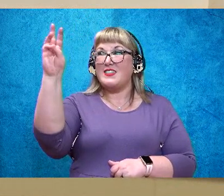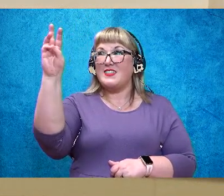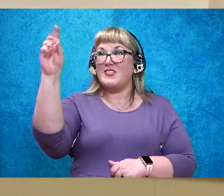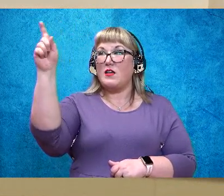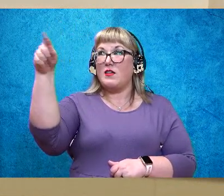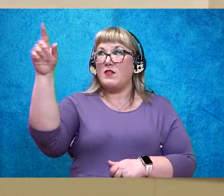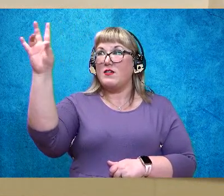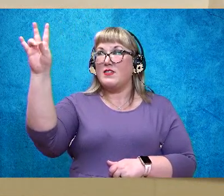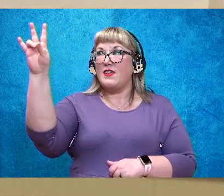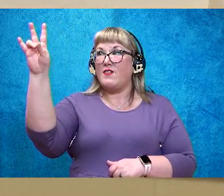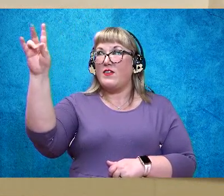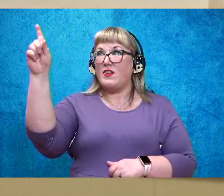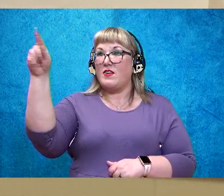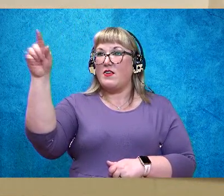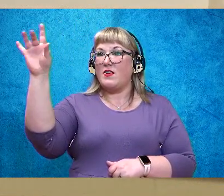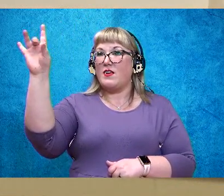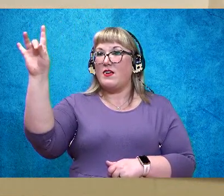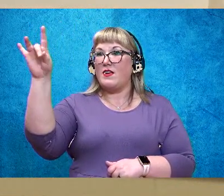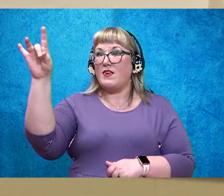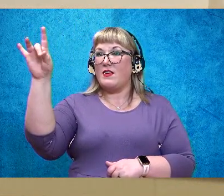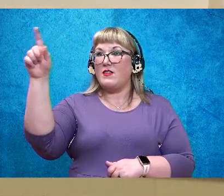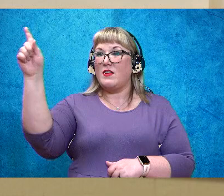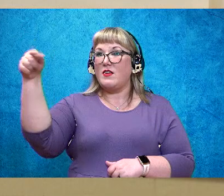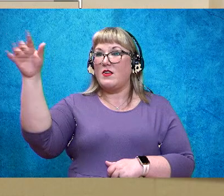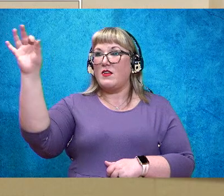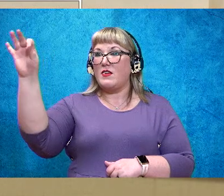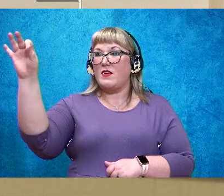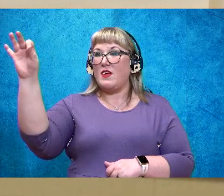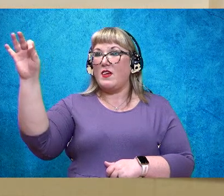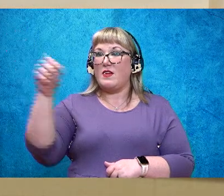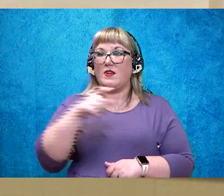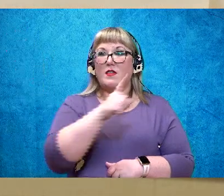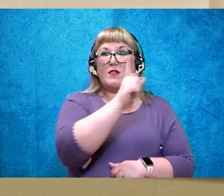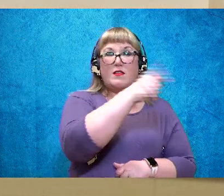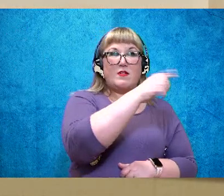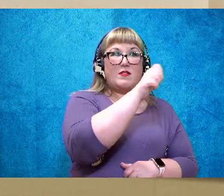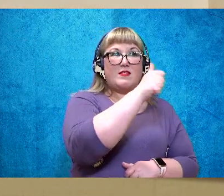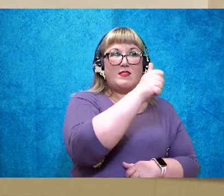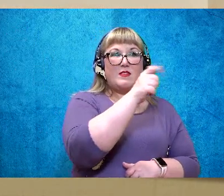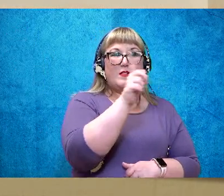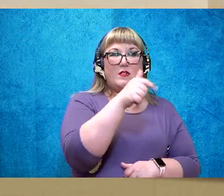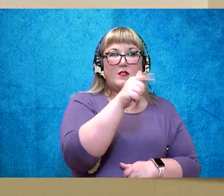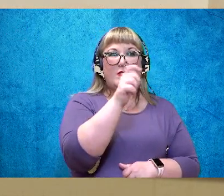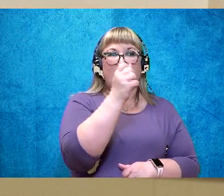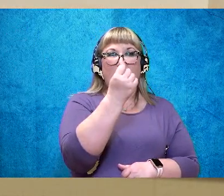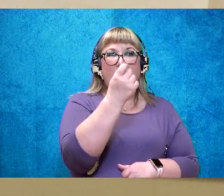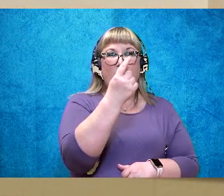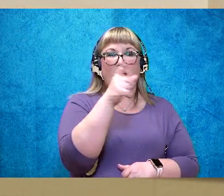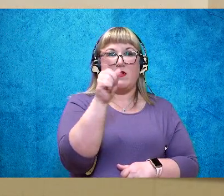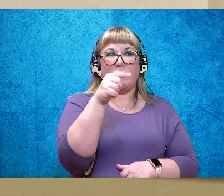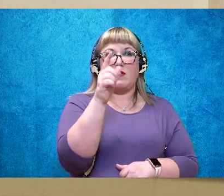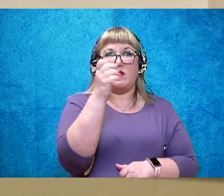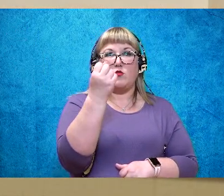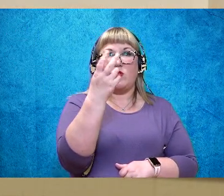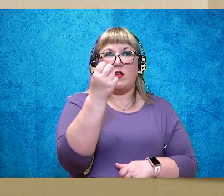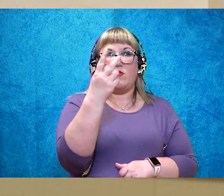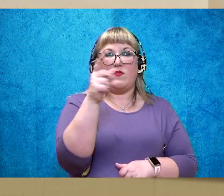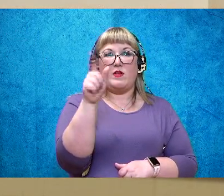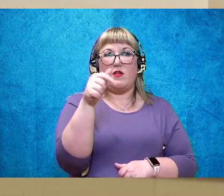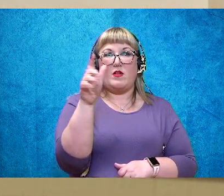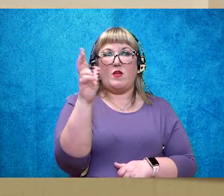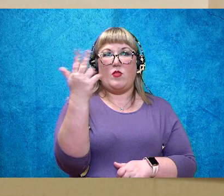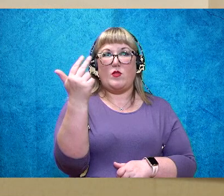6, 7, 8, 9, 10, 11,